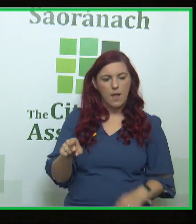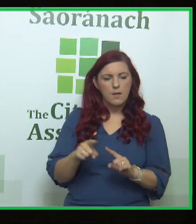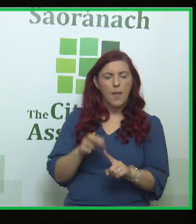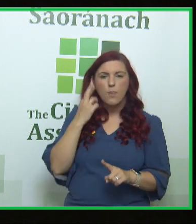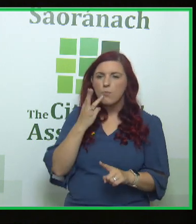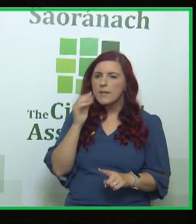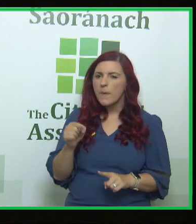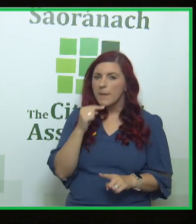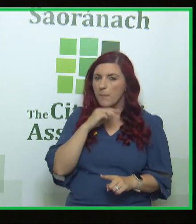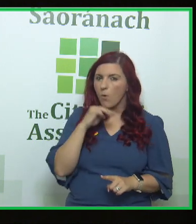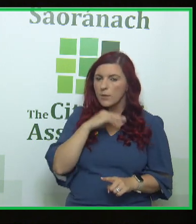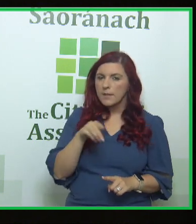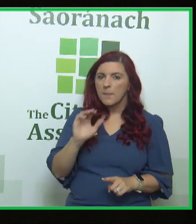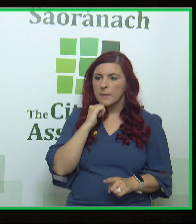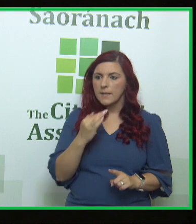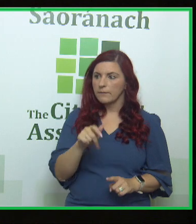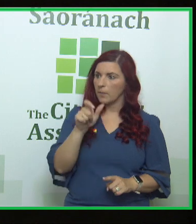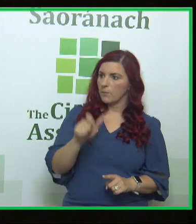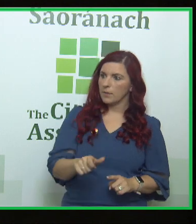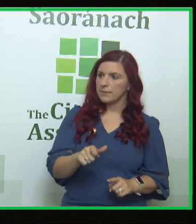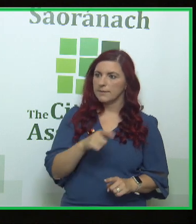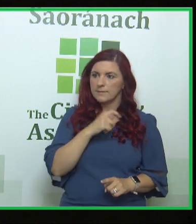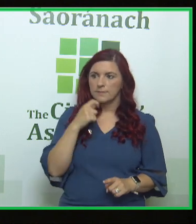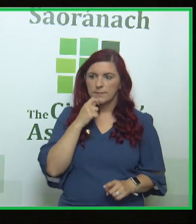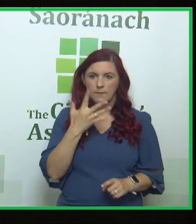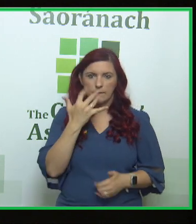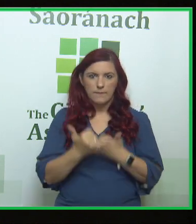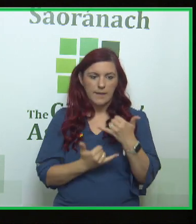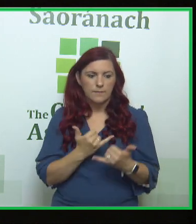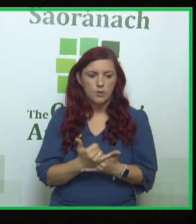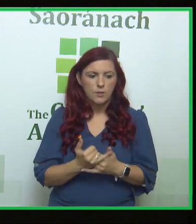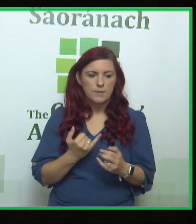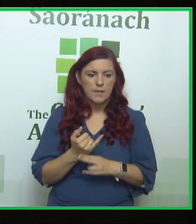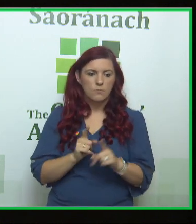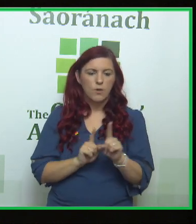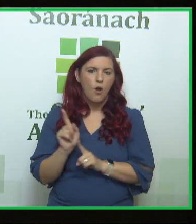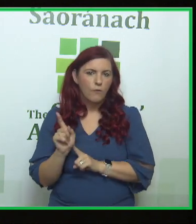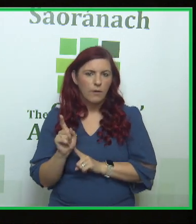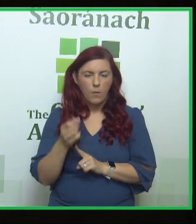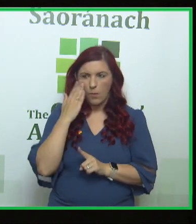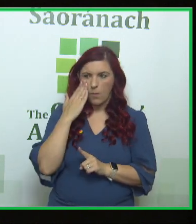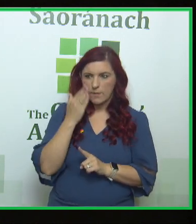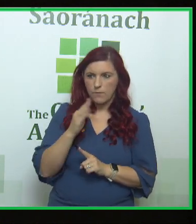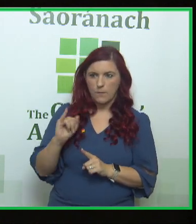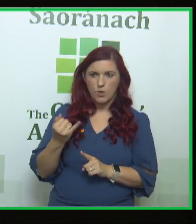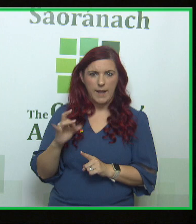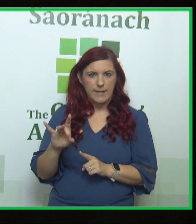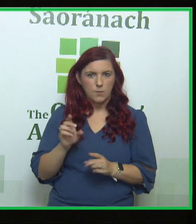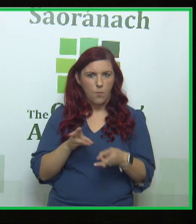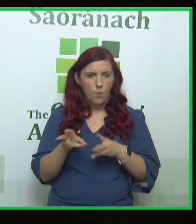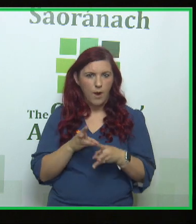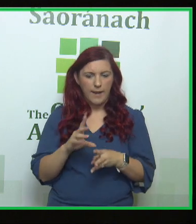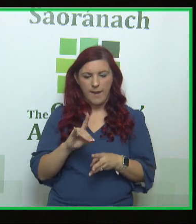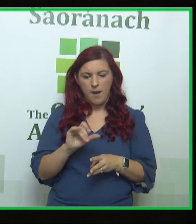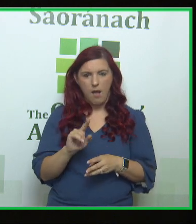that's important is because if somebody makes it to 5 years in recovery, we know this from John Kelly's work in Harvard Medical